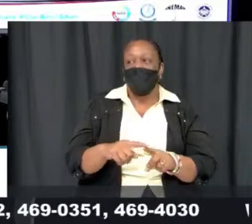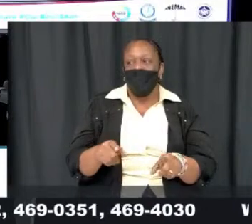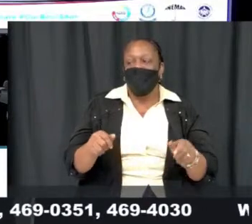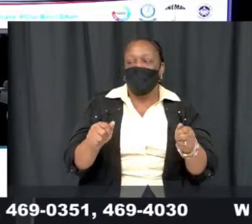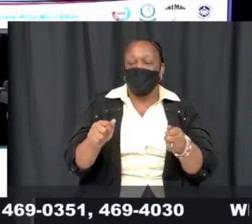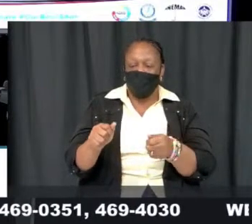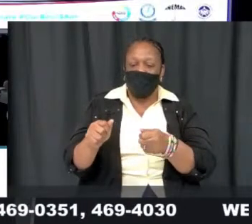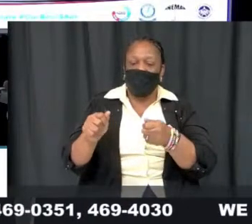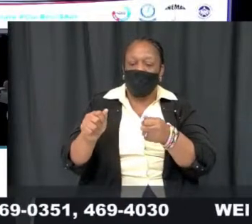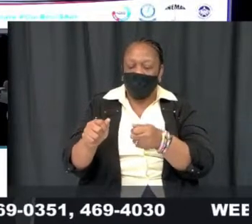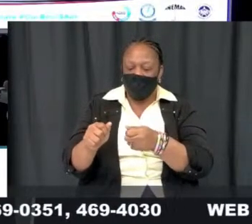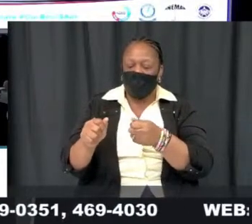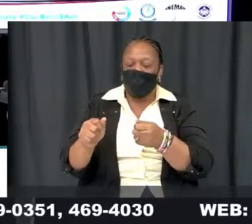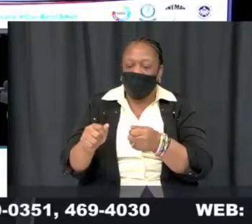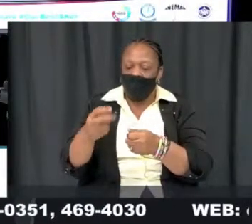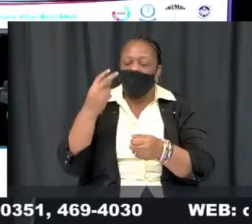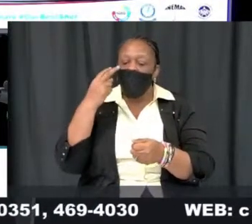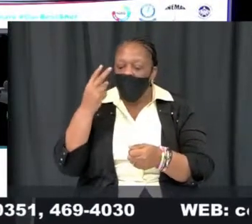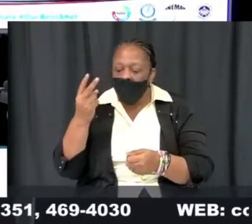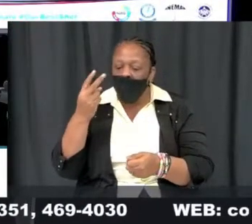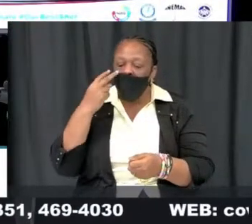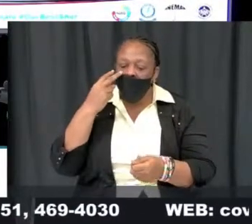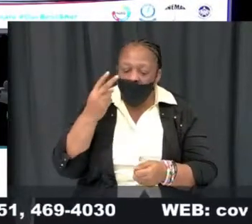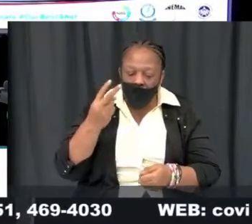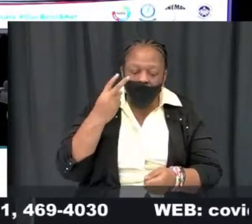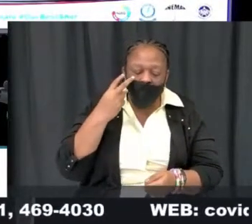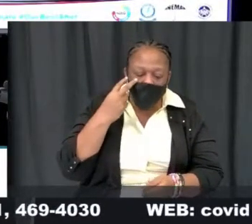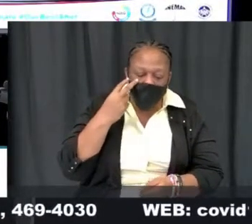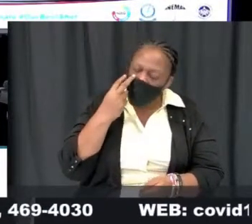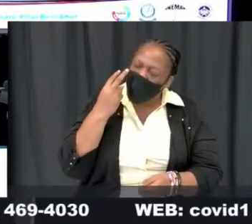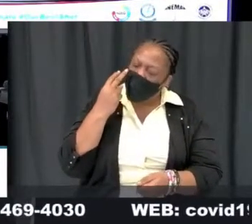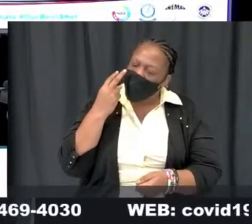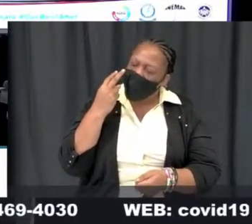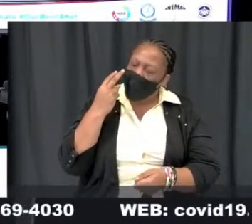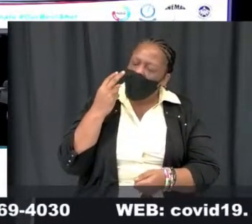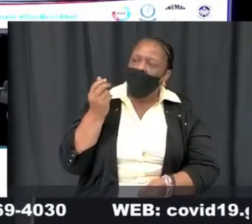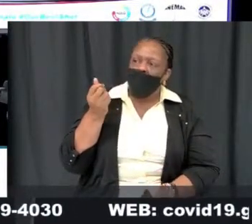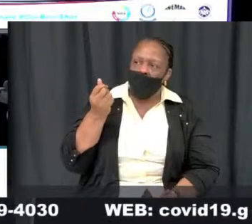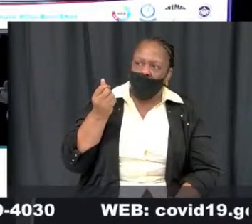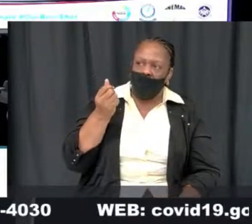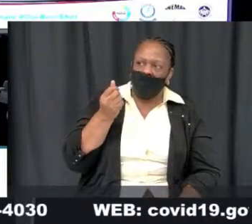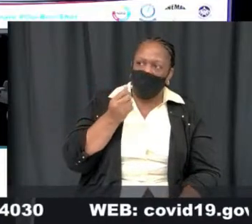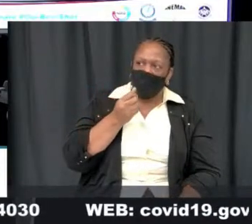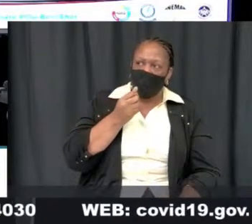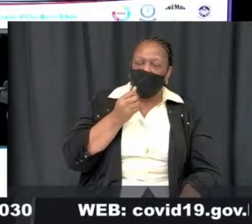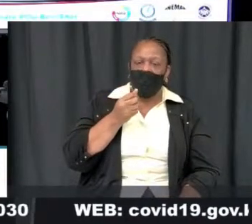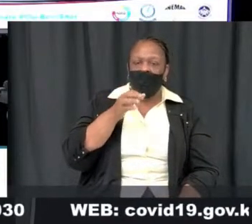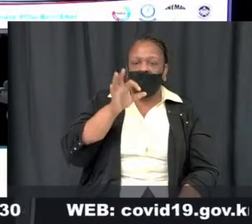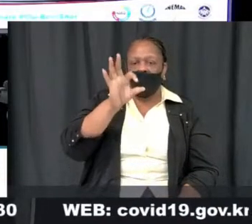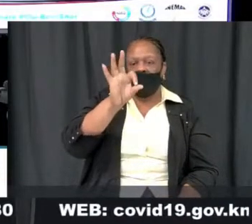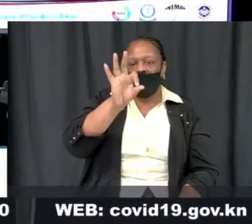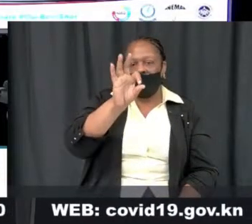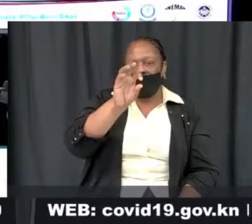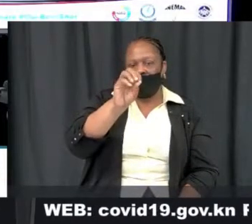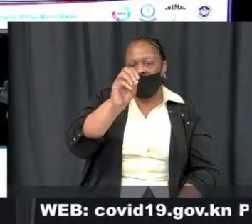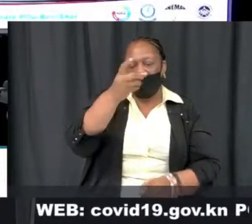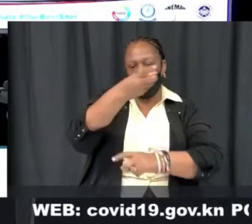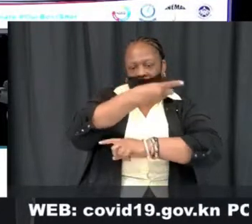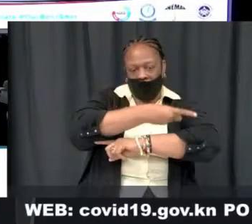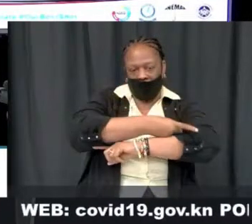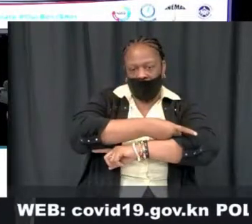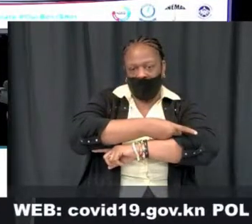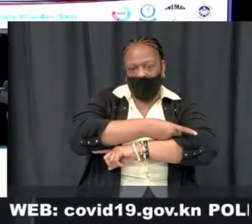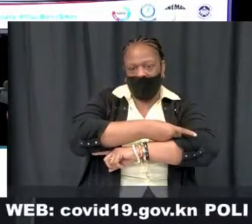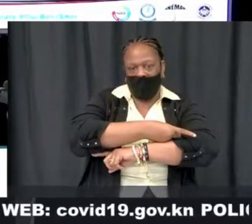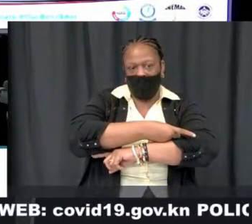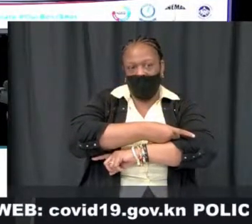is shown that the antibody response decreases significantly after 90 days.